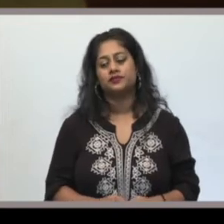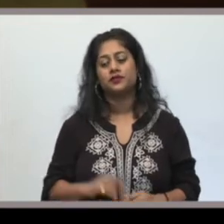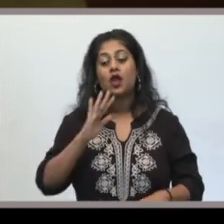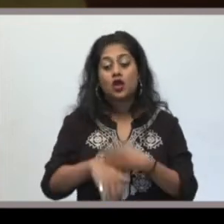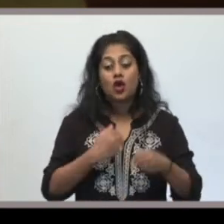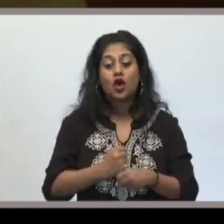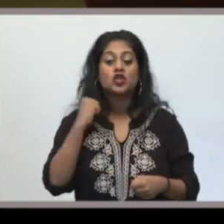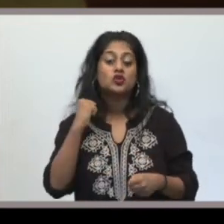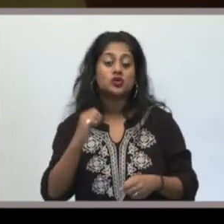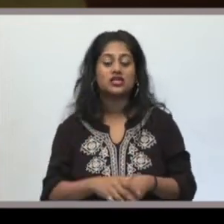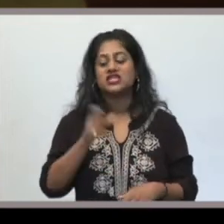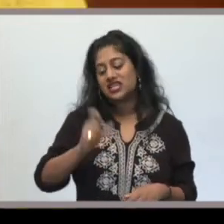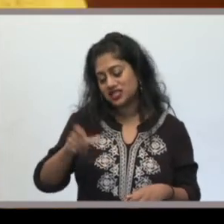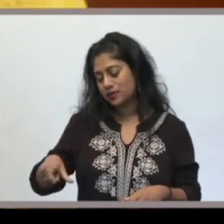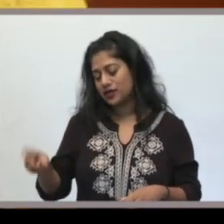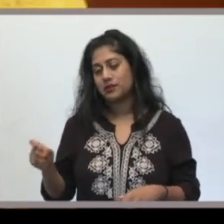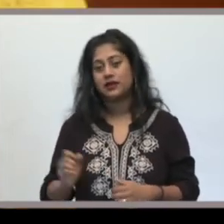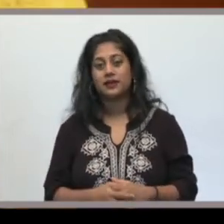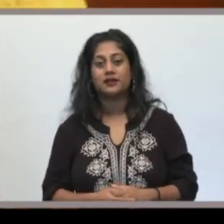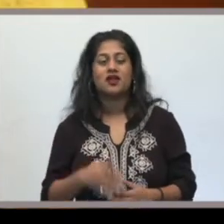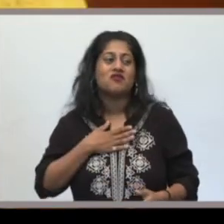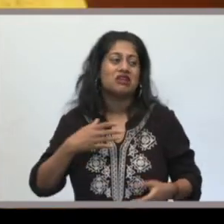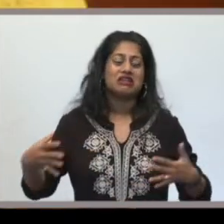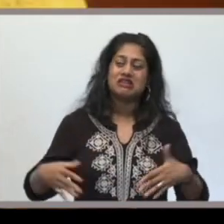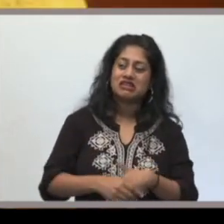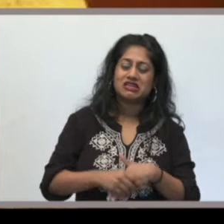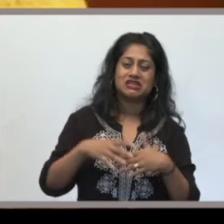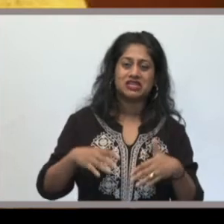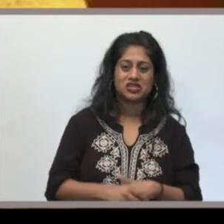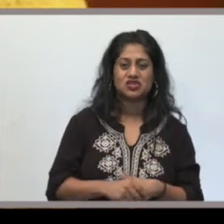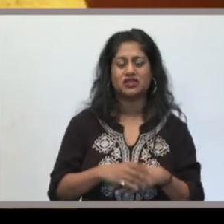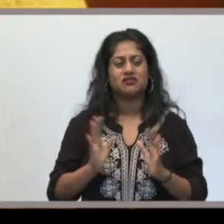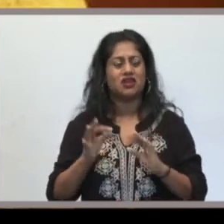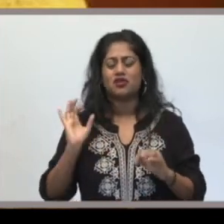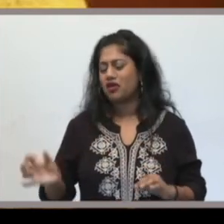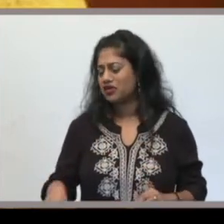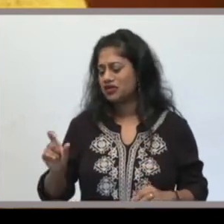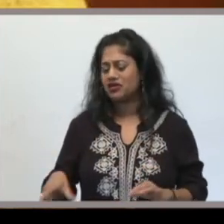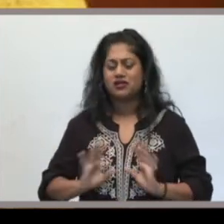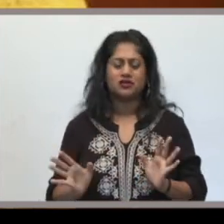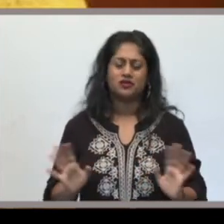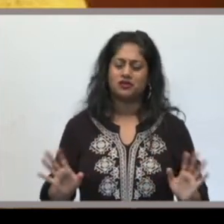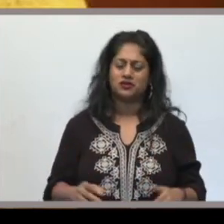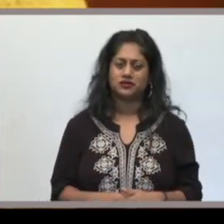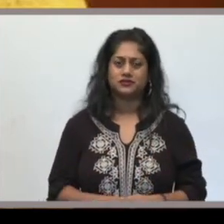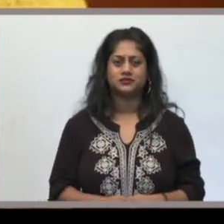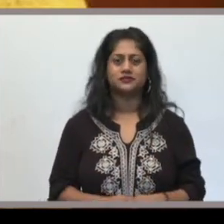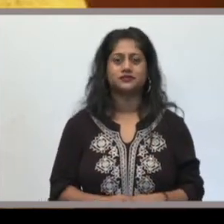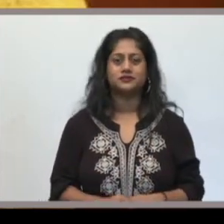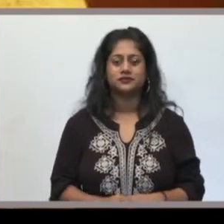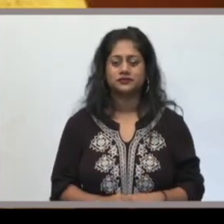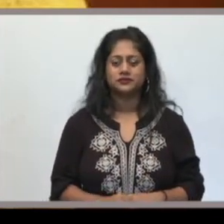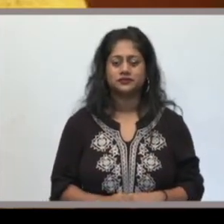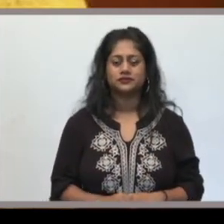God's people. We need each other. We were not made to be isolated from each other. There is no such thing as